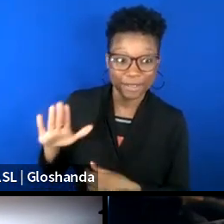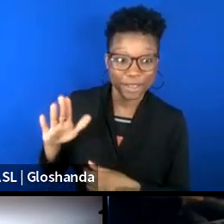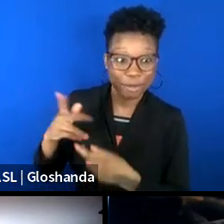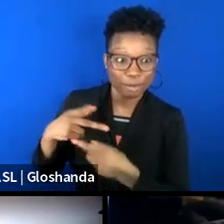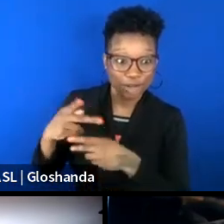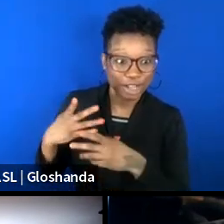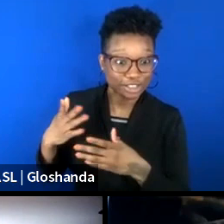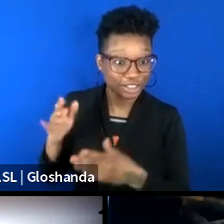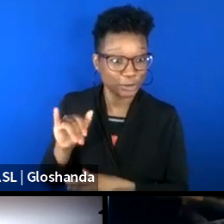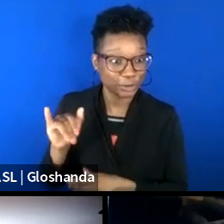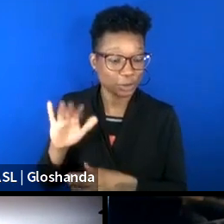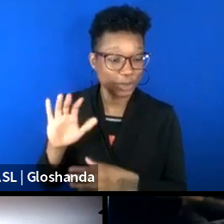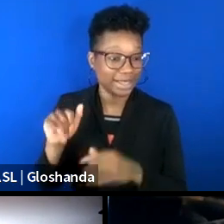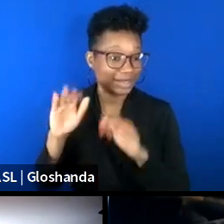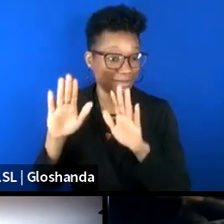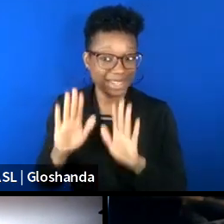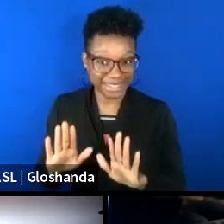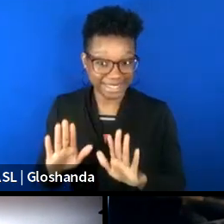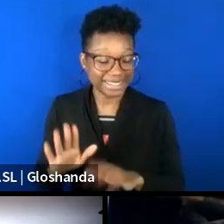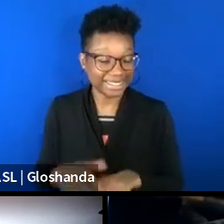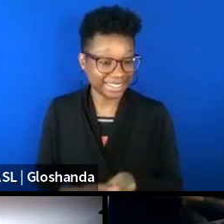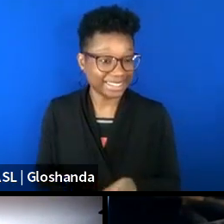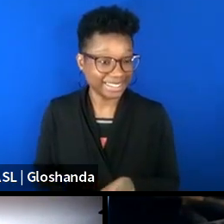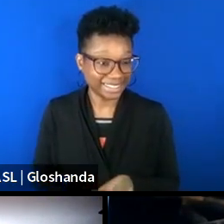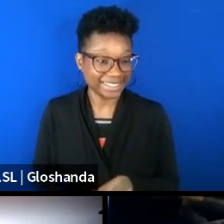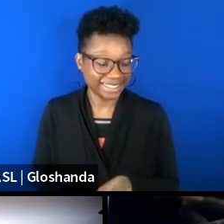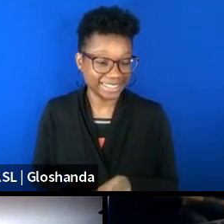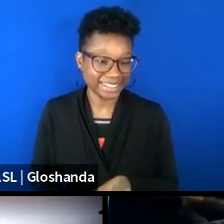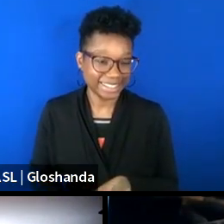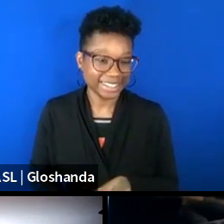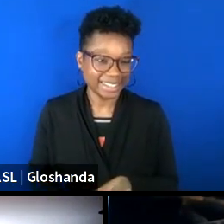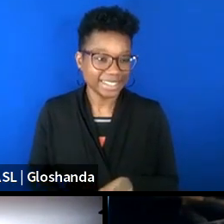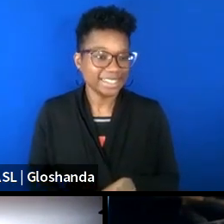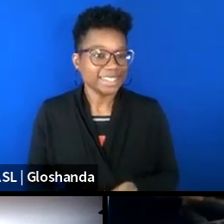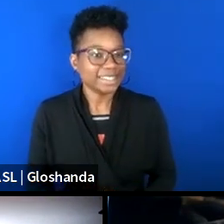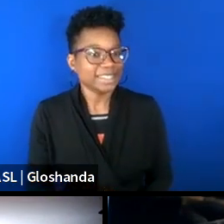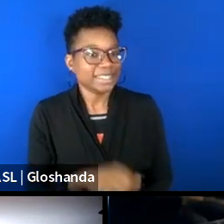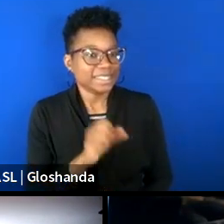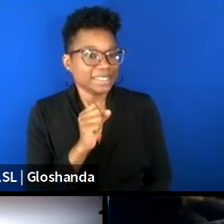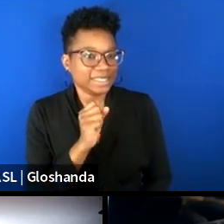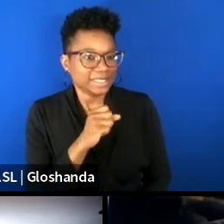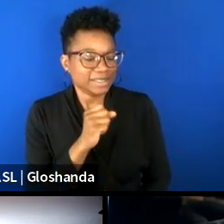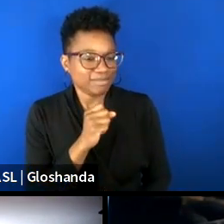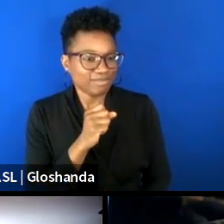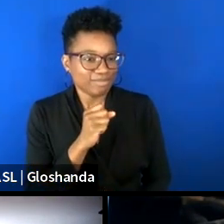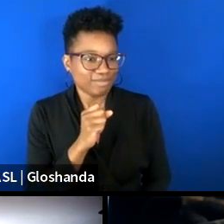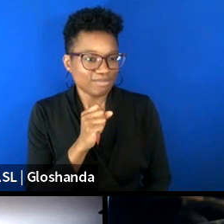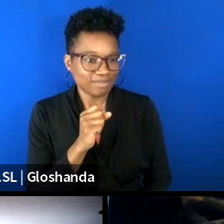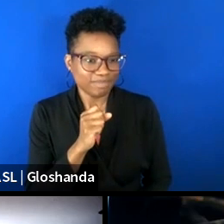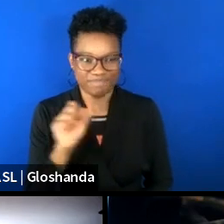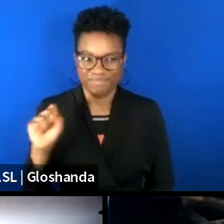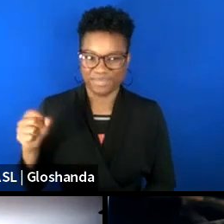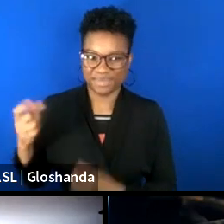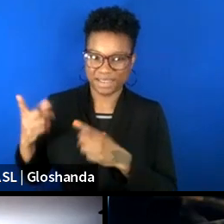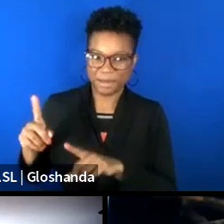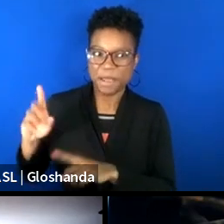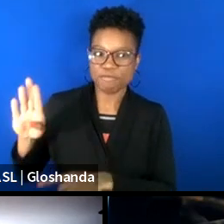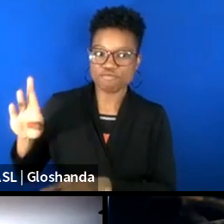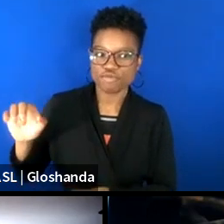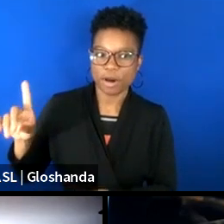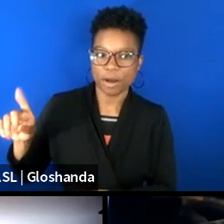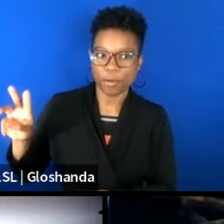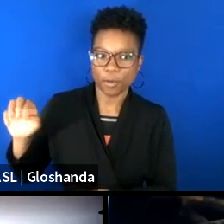amazing. Yeah, that was great. And then the next year we chose to open up the opportunity